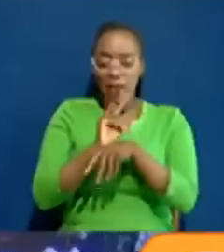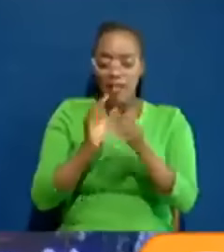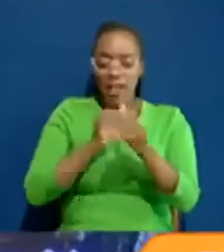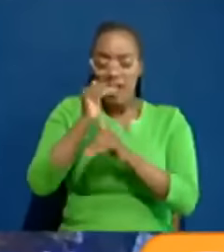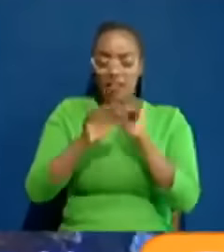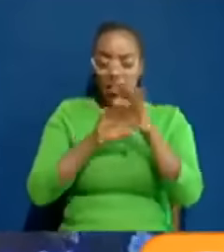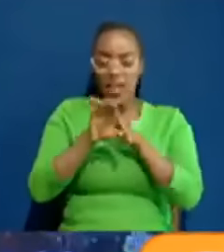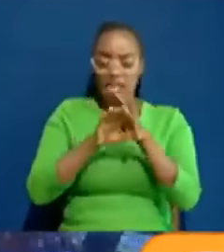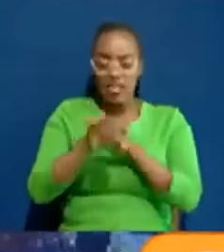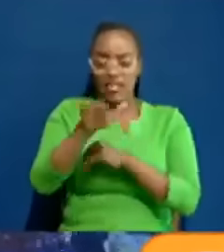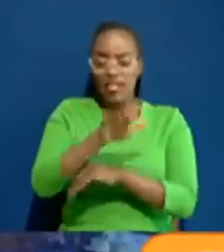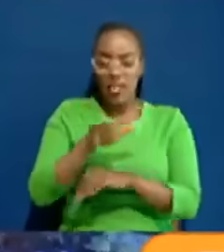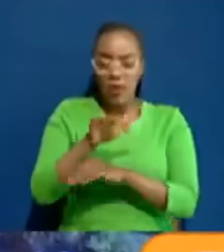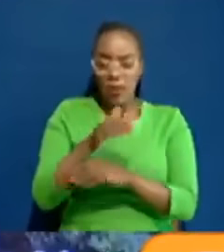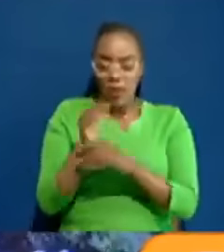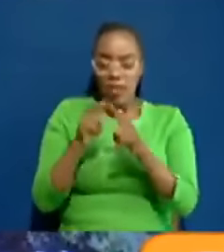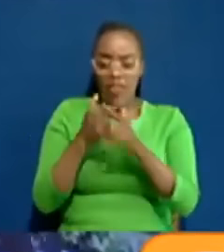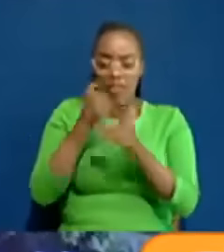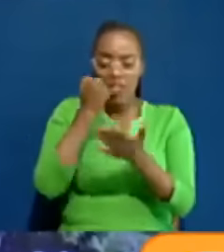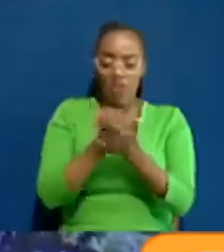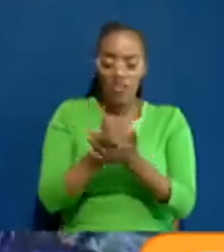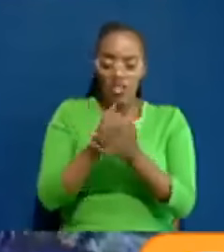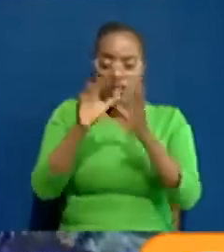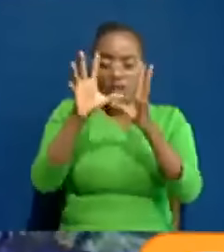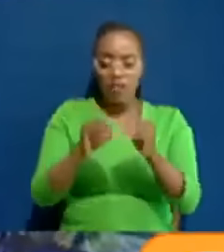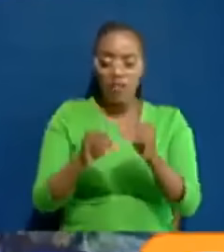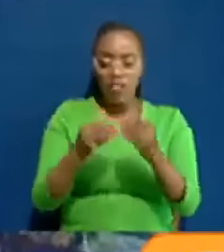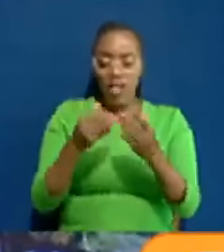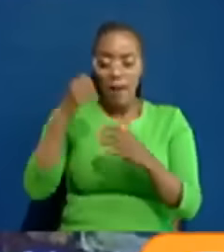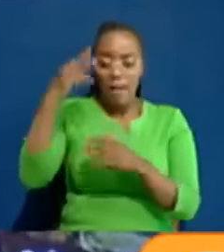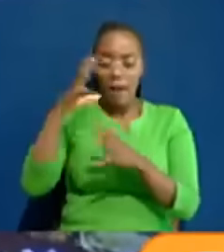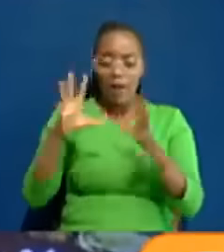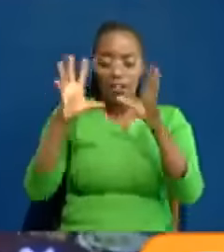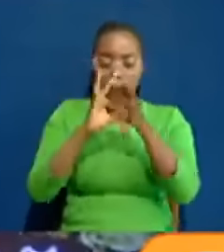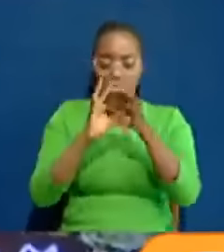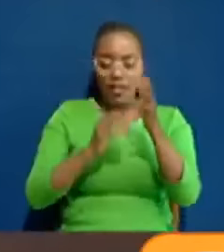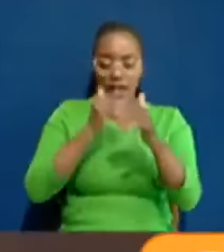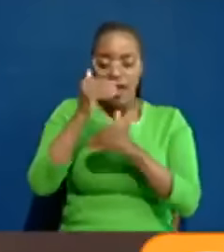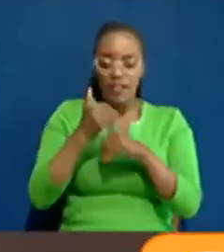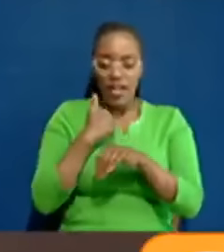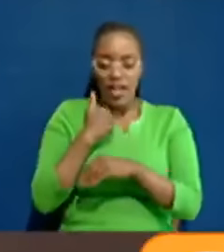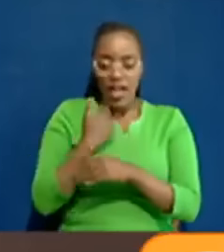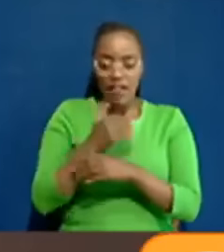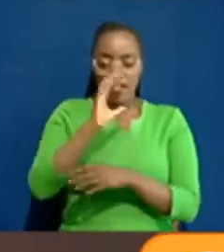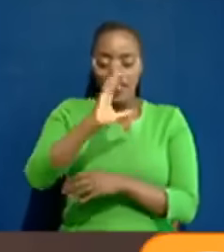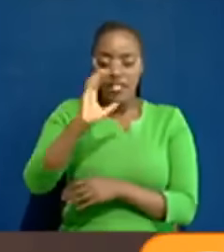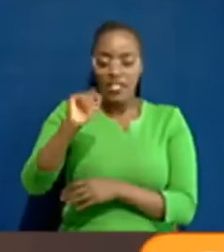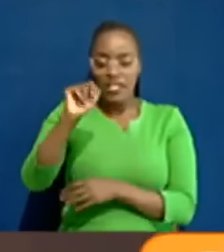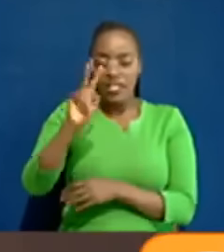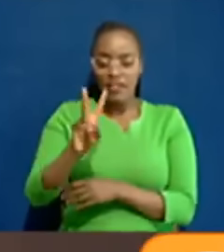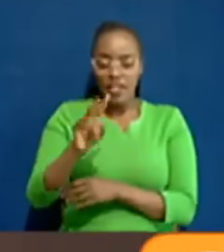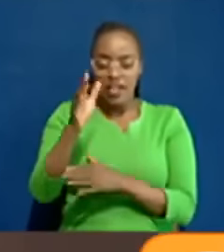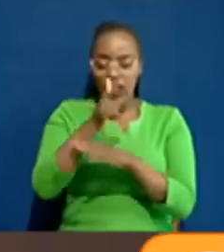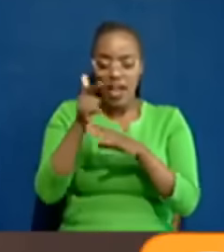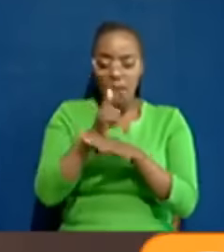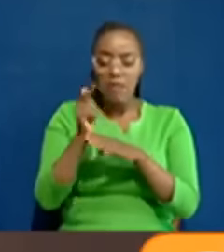accessing the compound, the officers switch off the power supply after discovering CCTV cameras installed